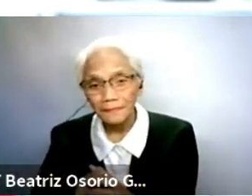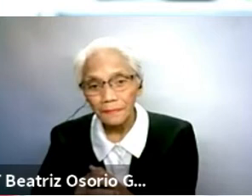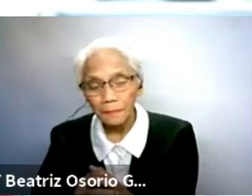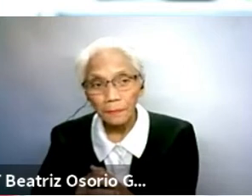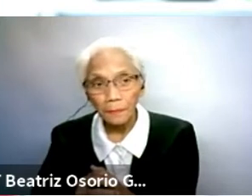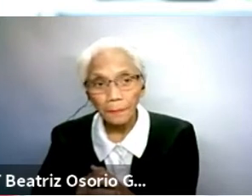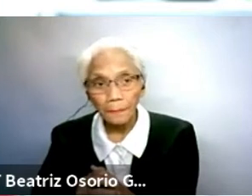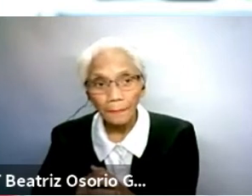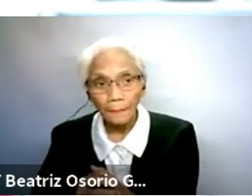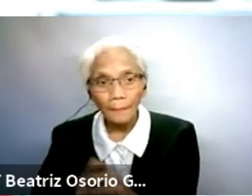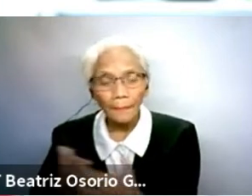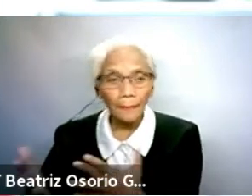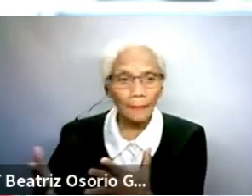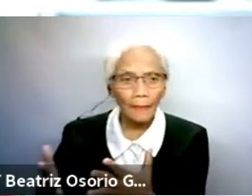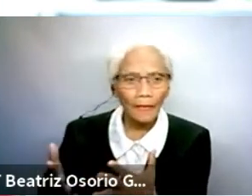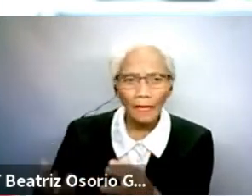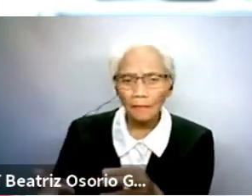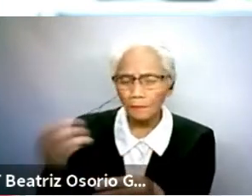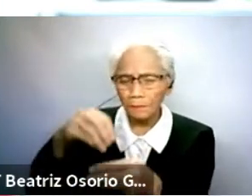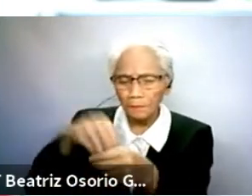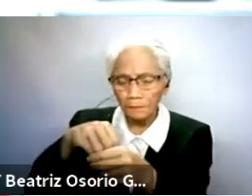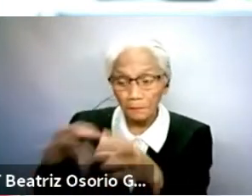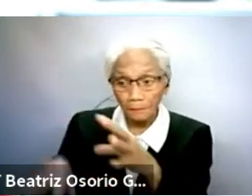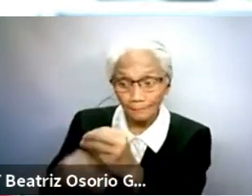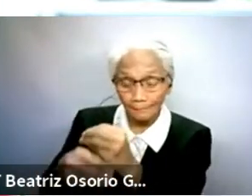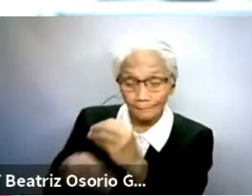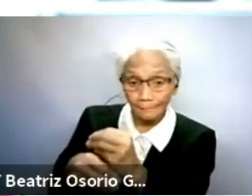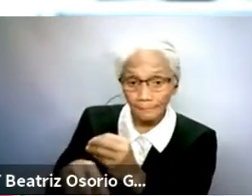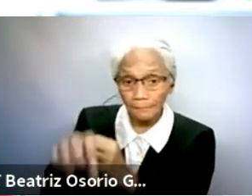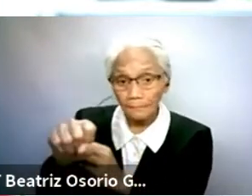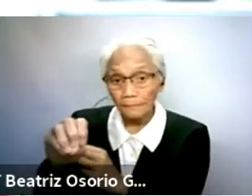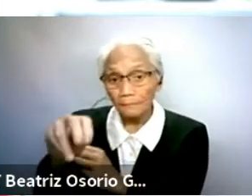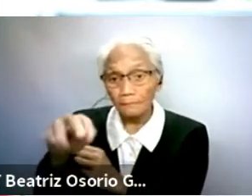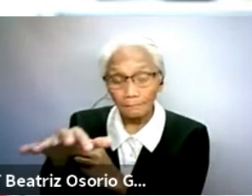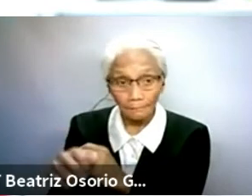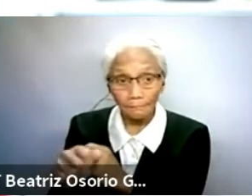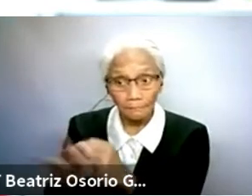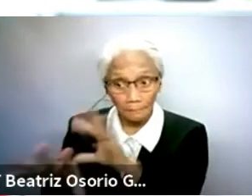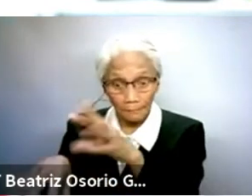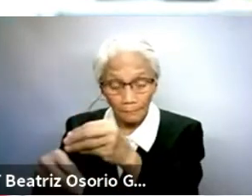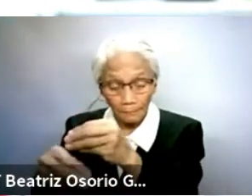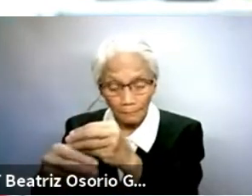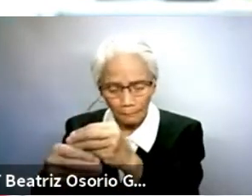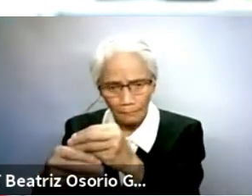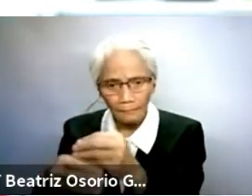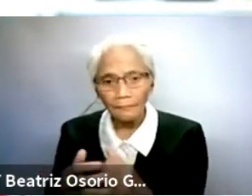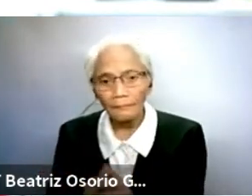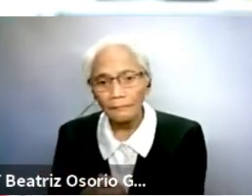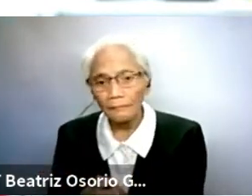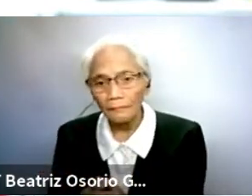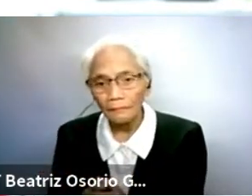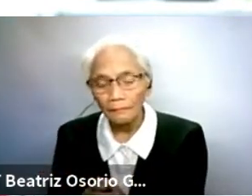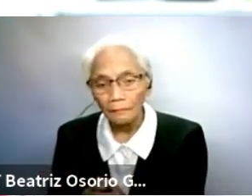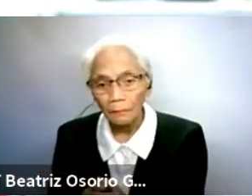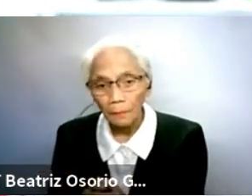Hi, yes, I was just going to add on this question. It was very evident. Shall I carry